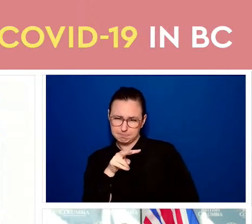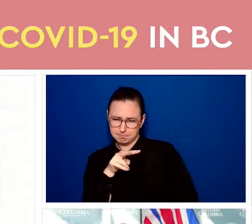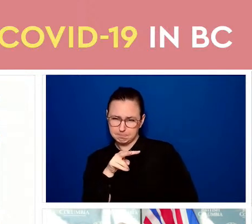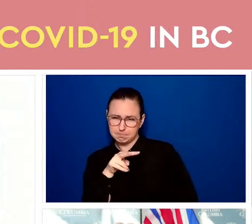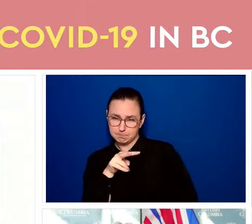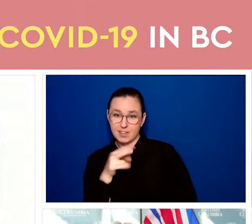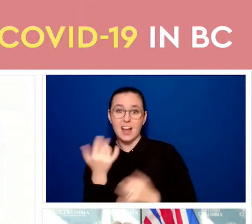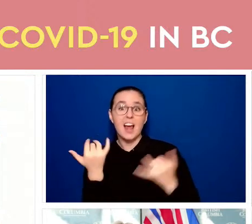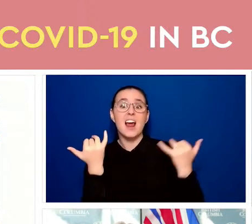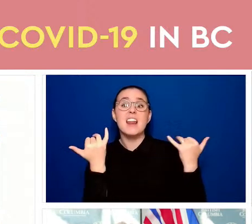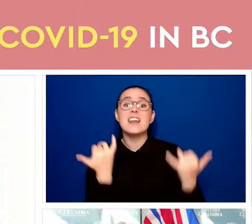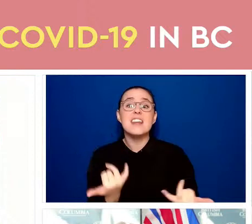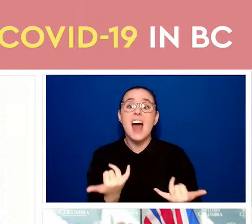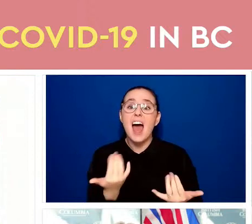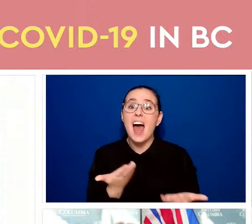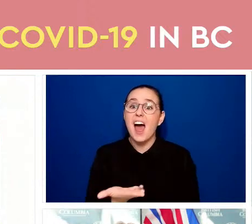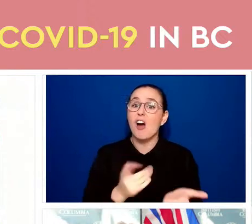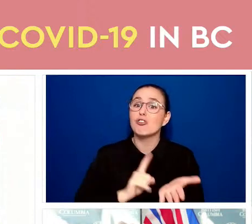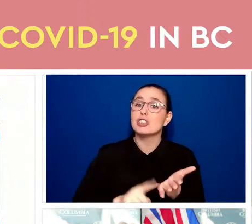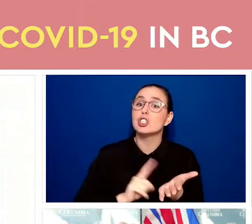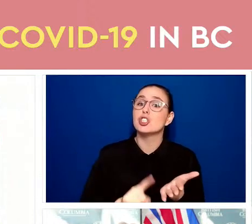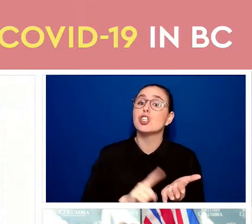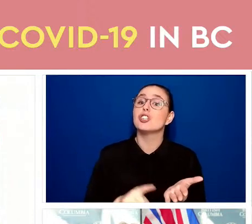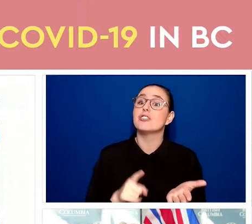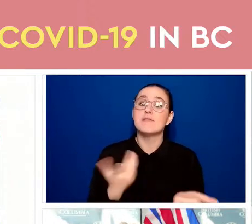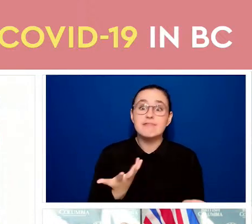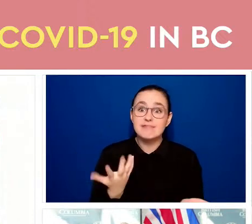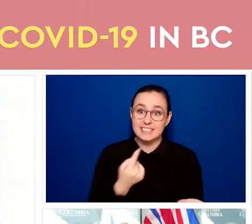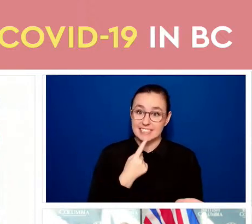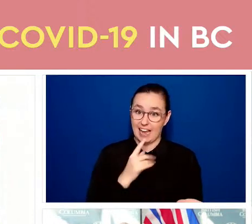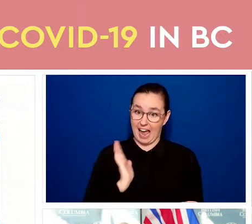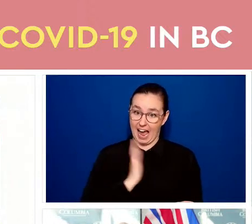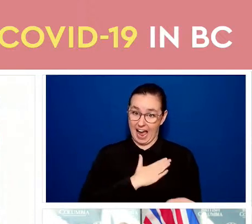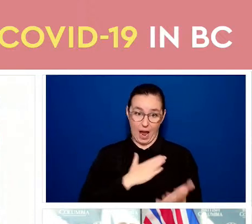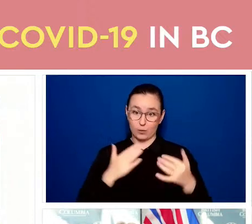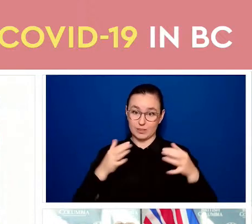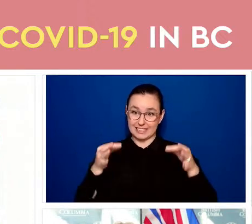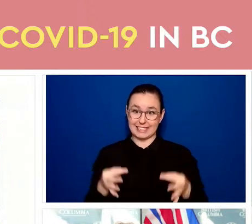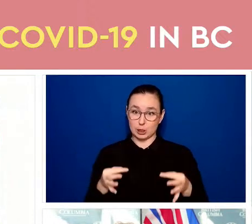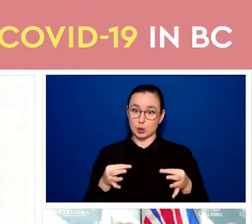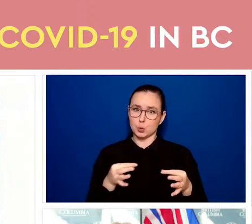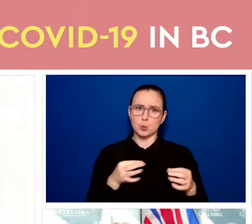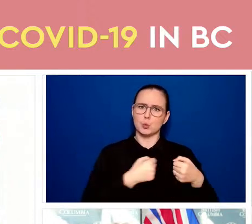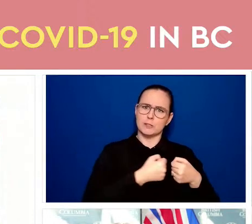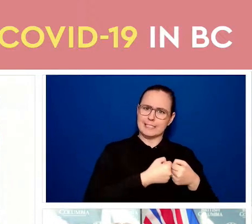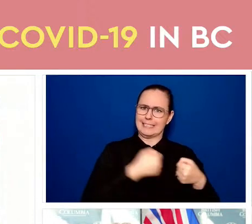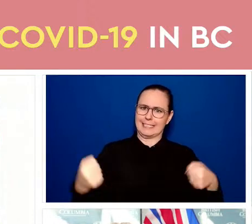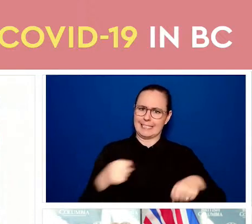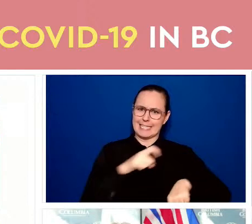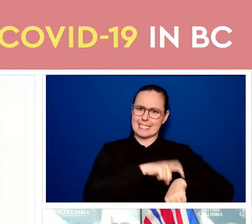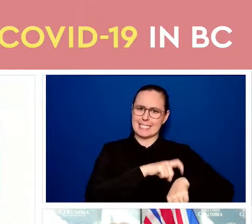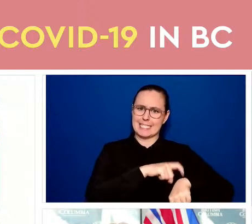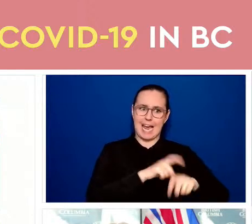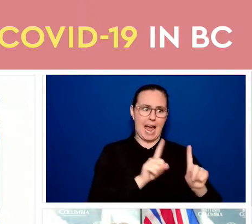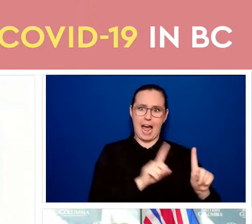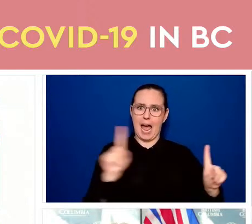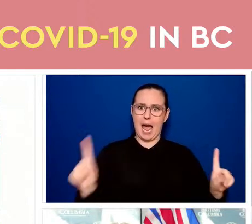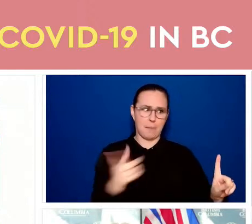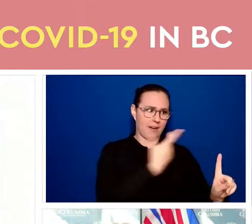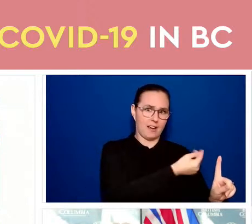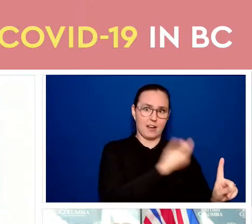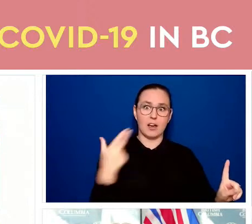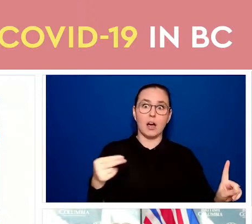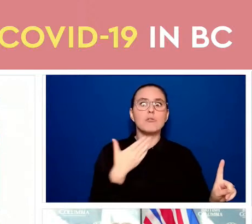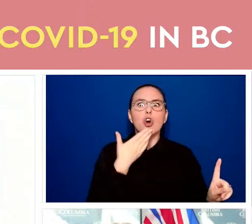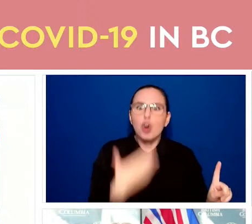now showing is that decision that we made quite early on to extend that interval has led to stronger and longer